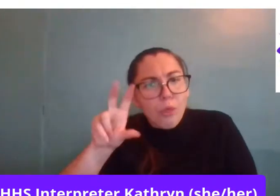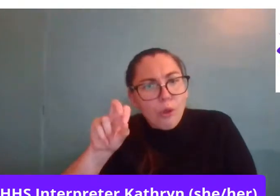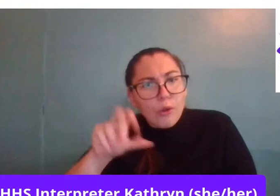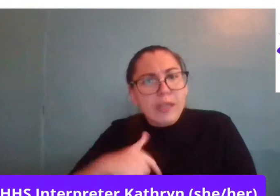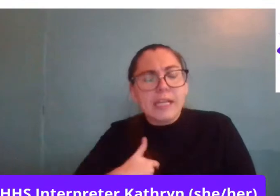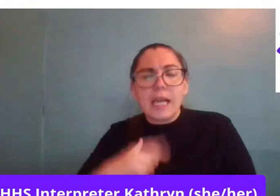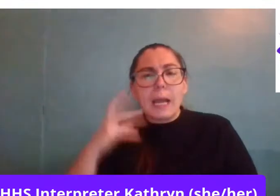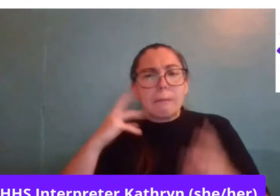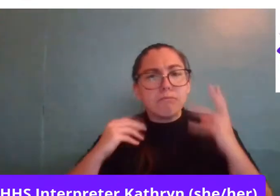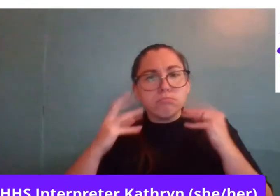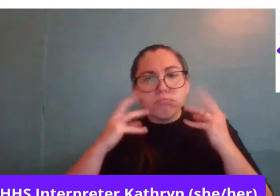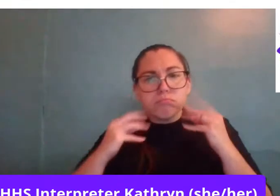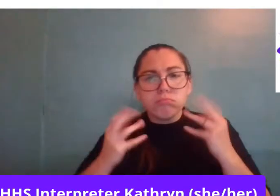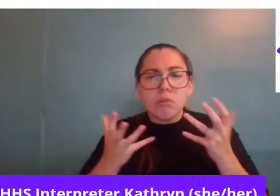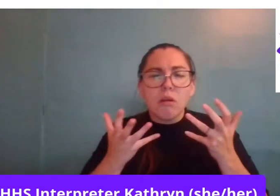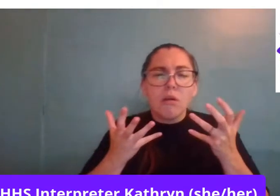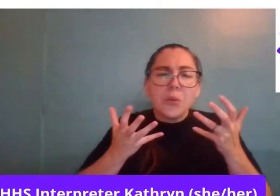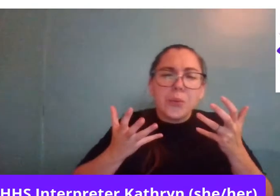so much in my life.